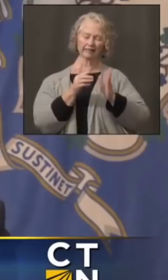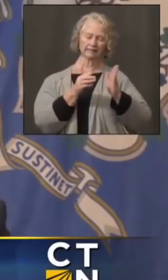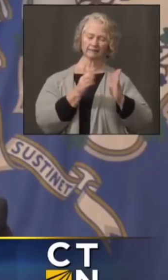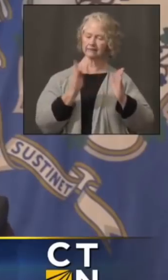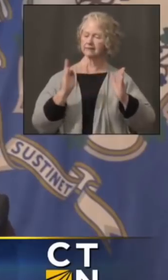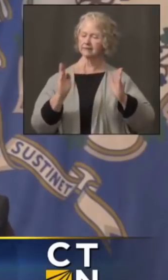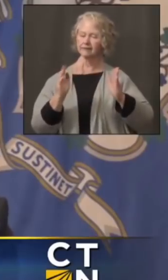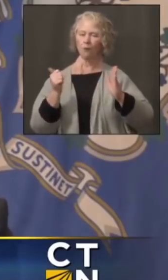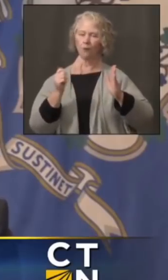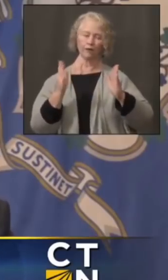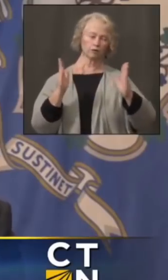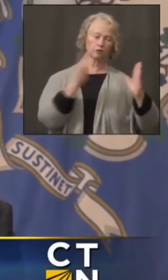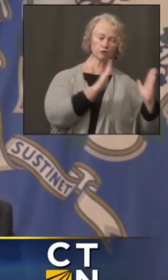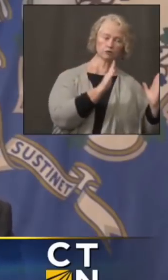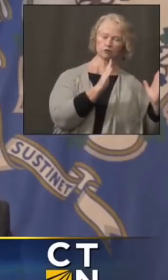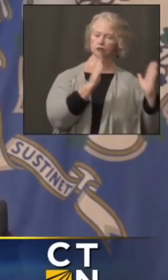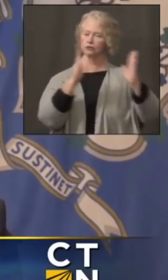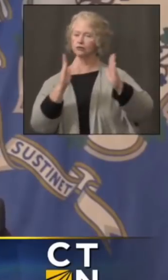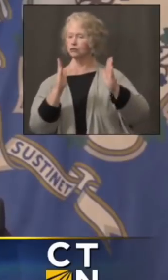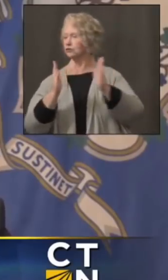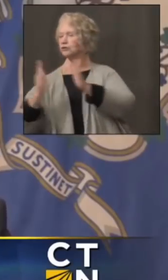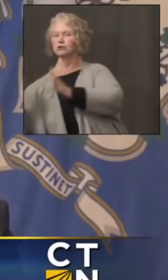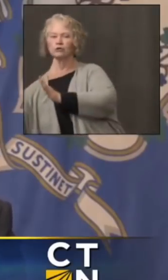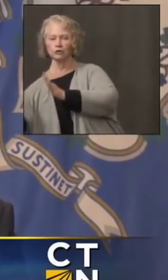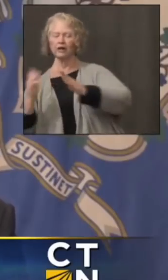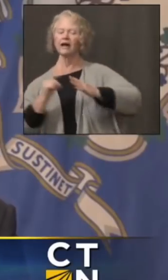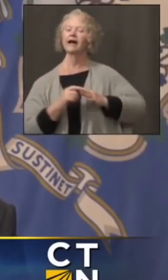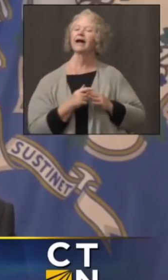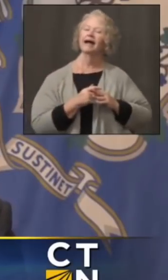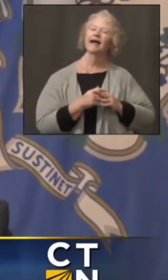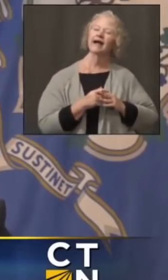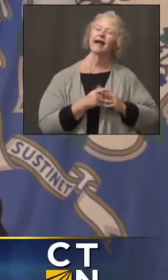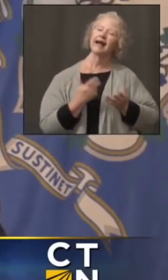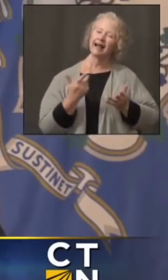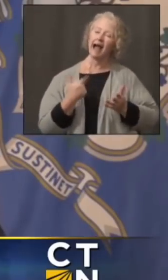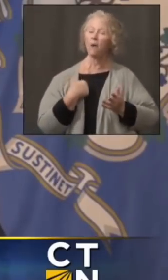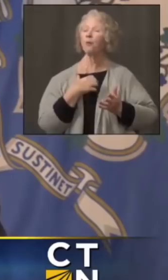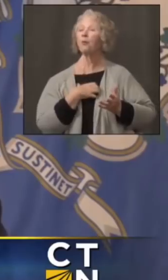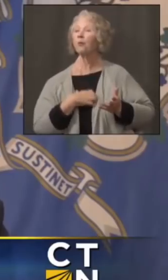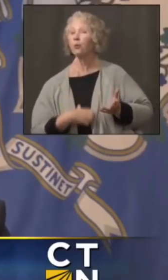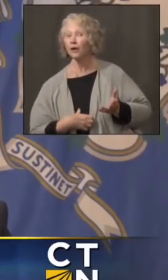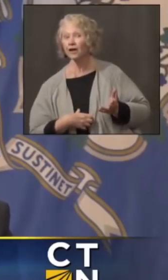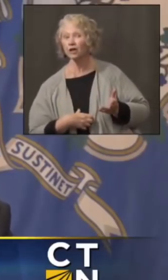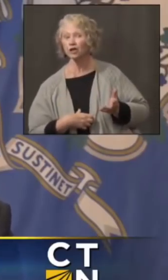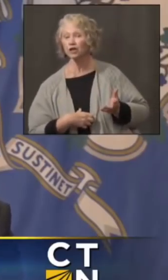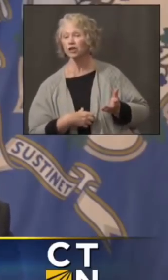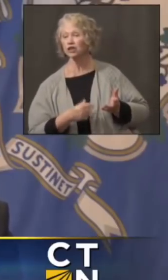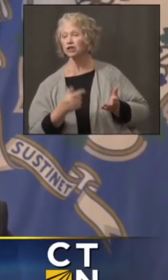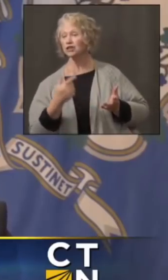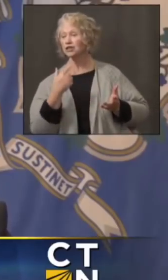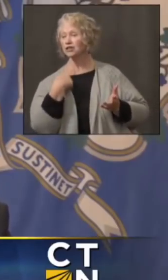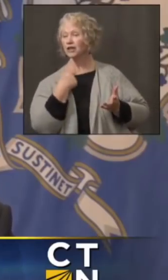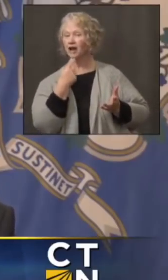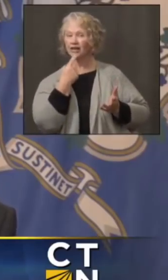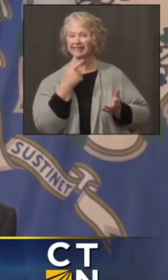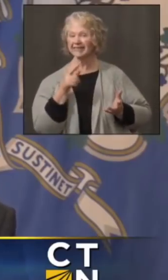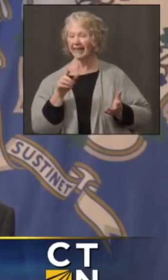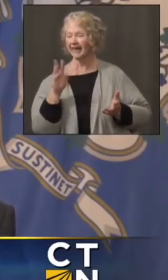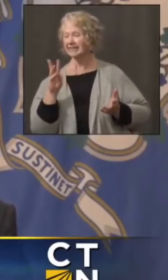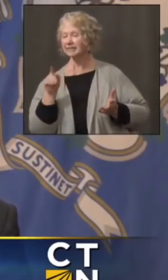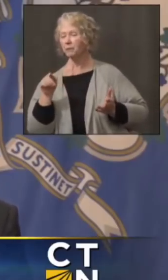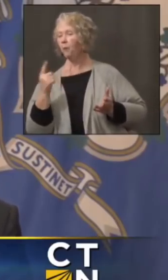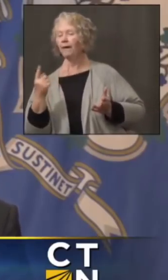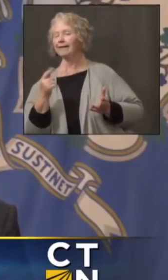But so it's not a fluke. I mean, I wish I could tell you 6.1 is so much more than anything we've seen,